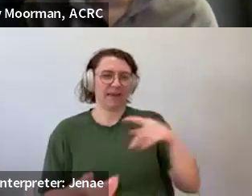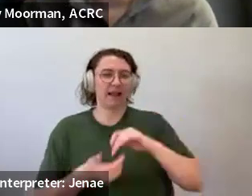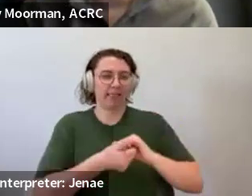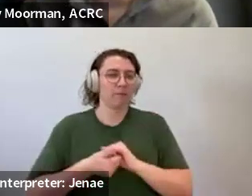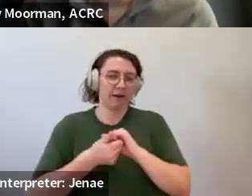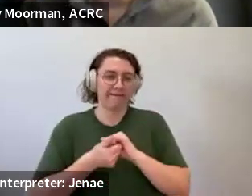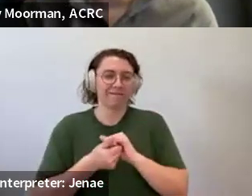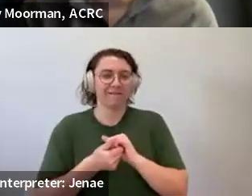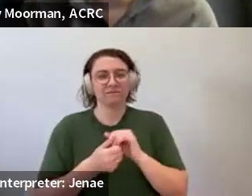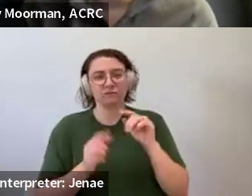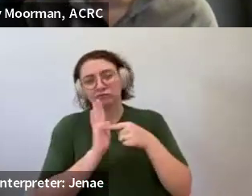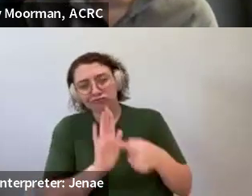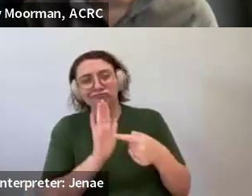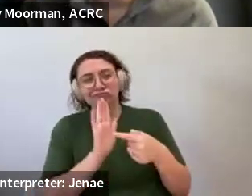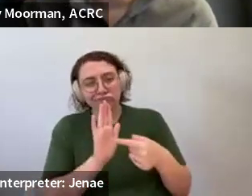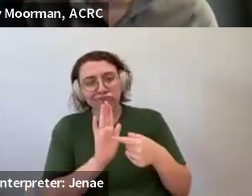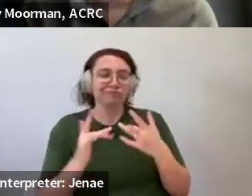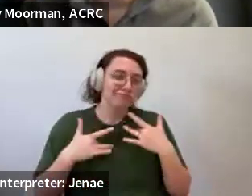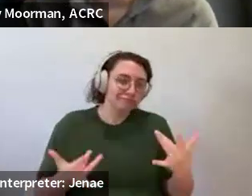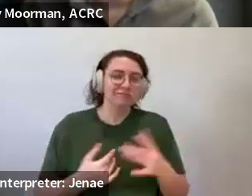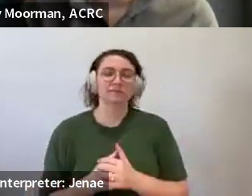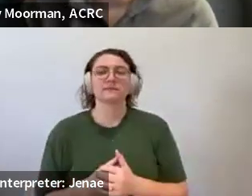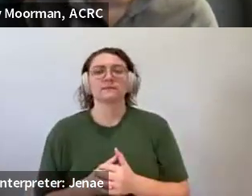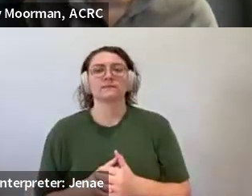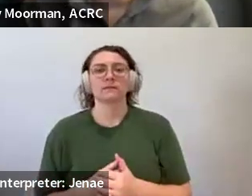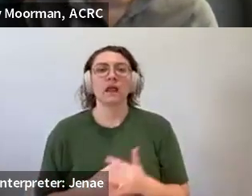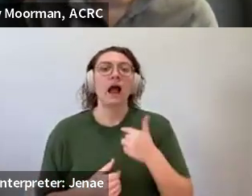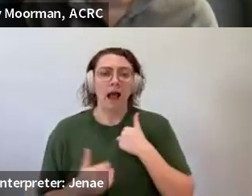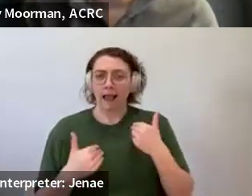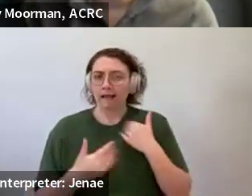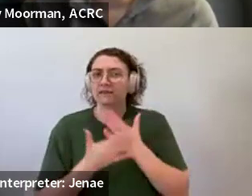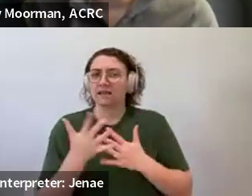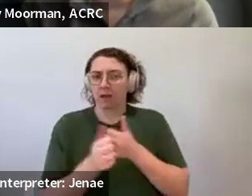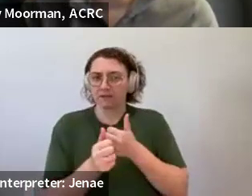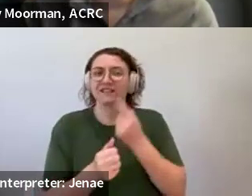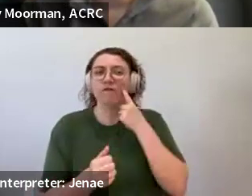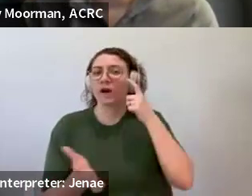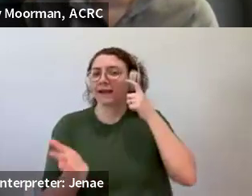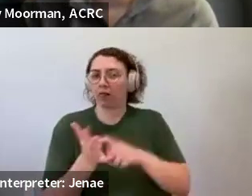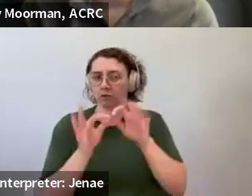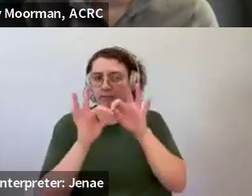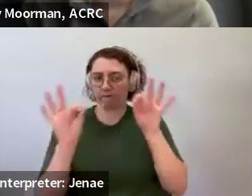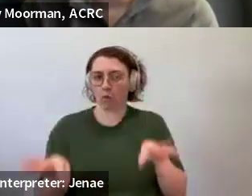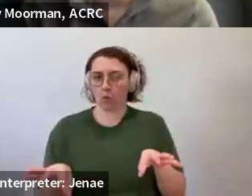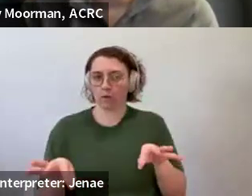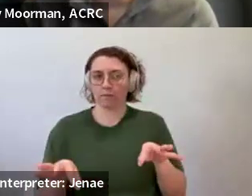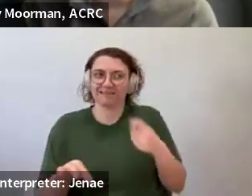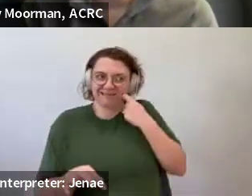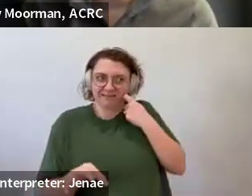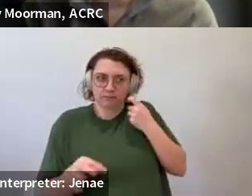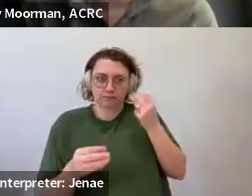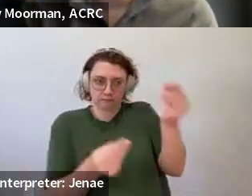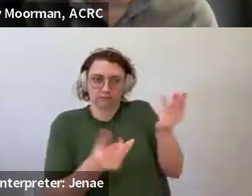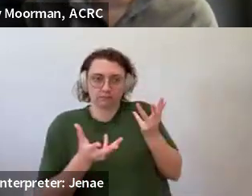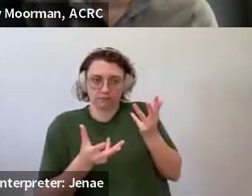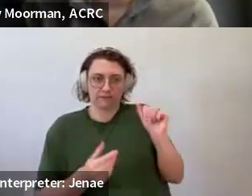some visuals for you guys there and let you know what's going on there. I have some updates on our acknowledgement forms and the newest directive that came out